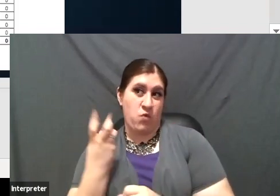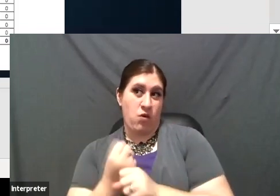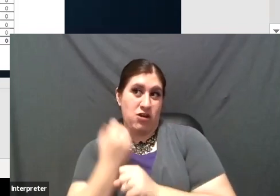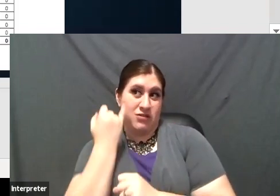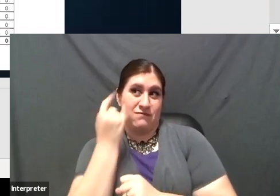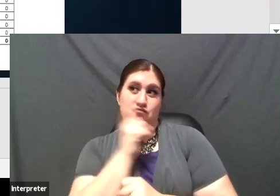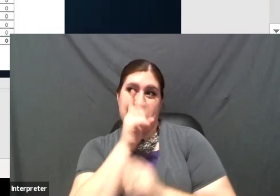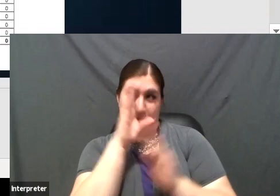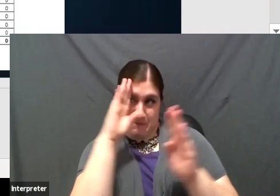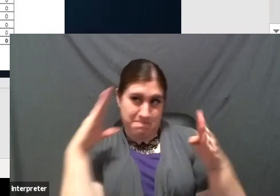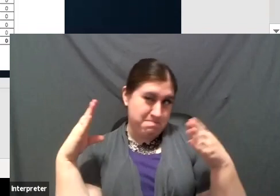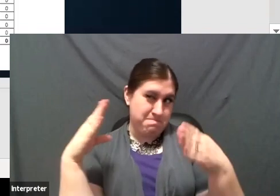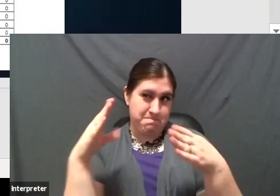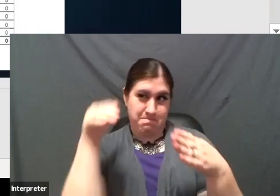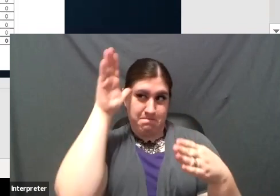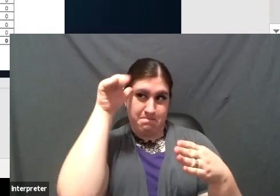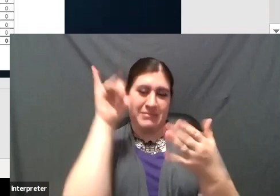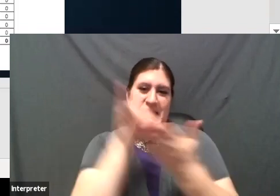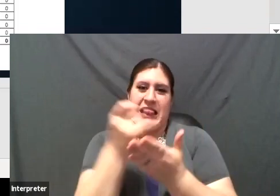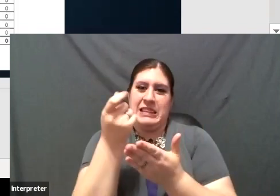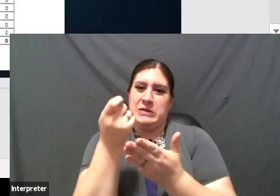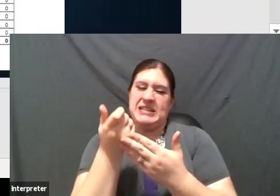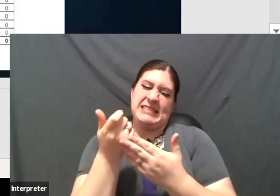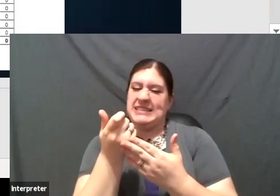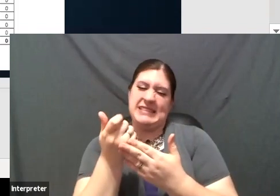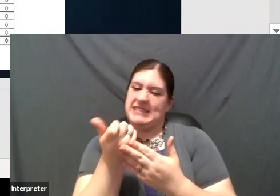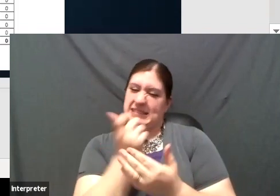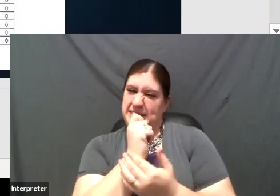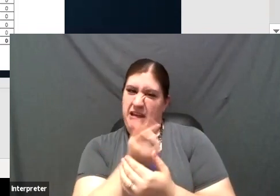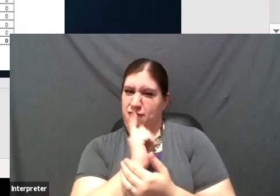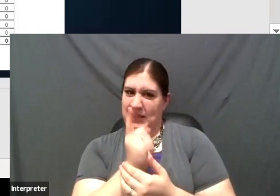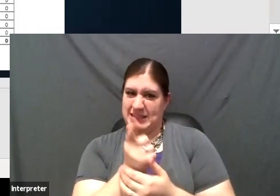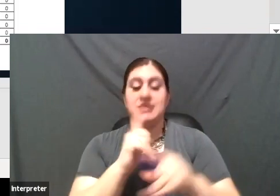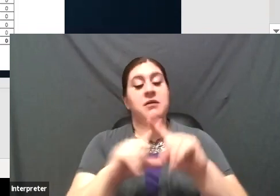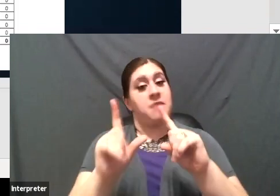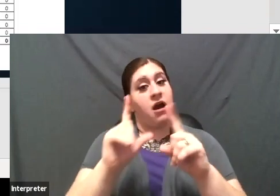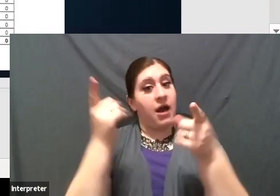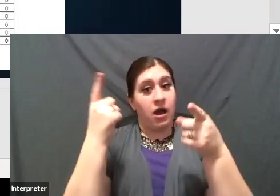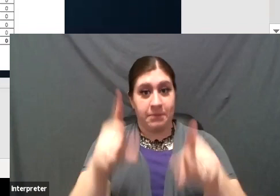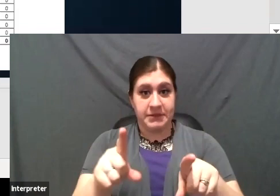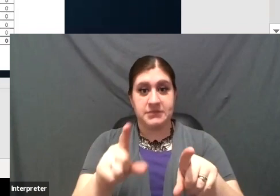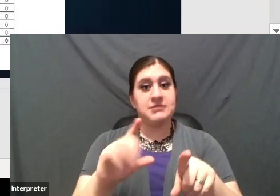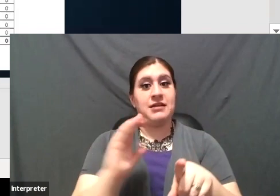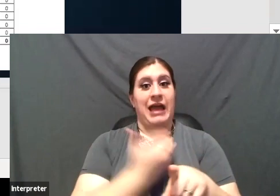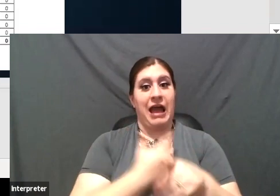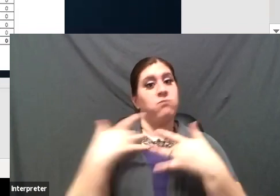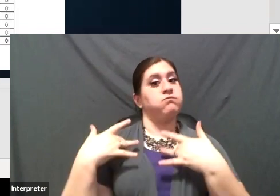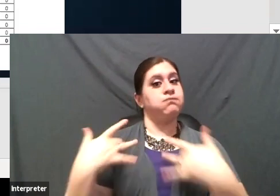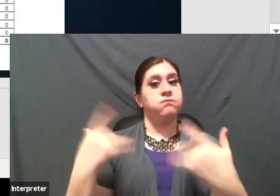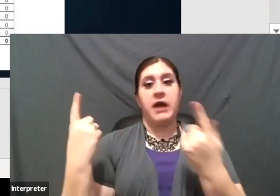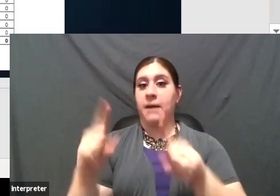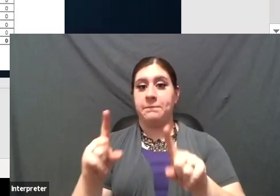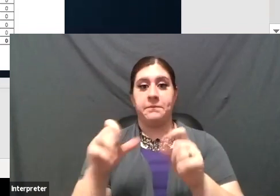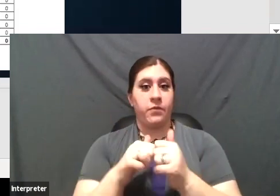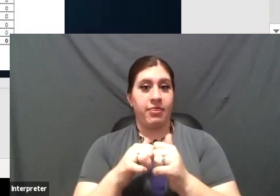wanted to. That's probably pushing it a little bit. But essentially what happens with our, traditionally what happens with